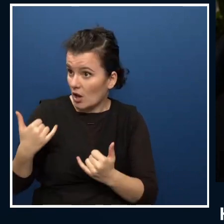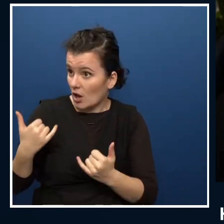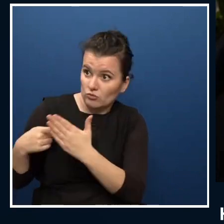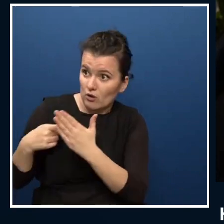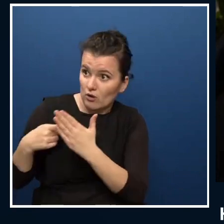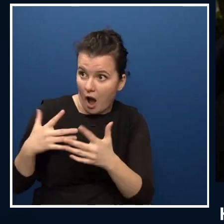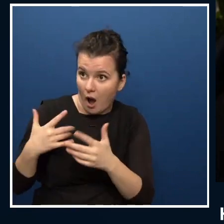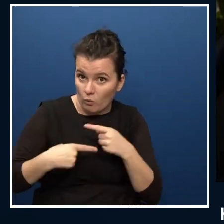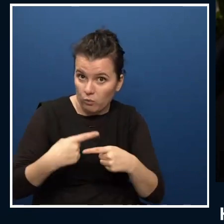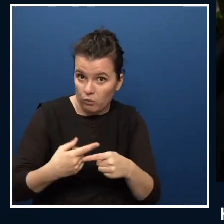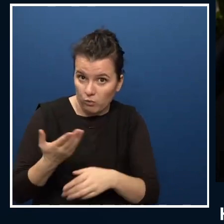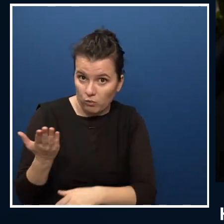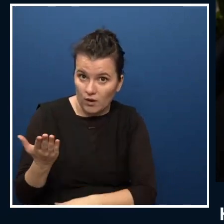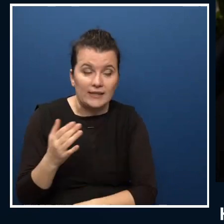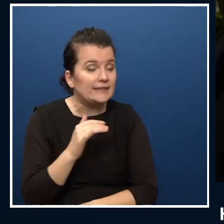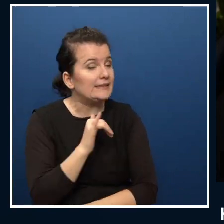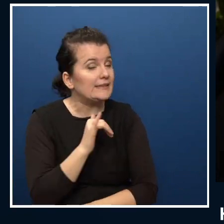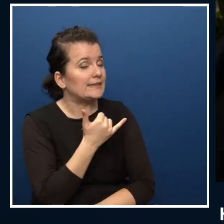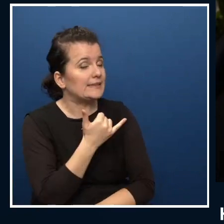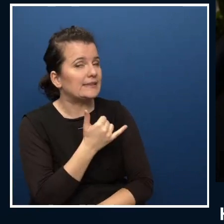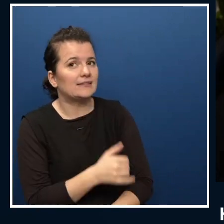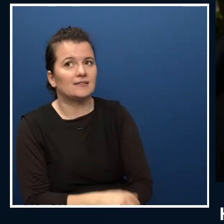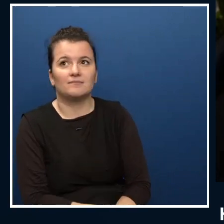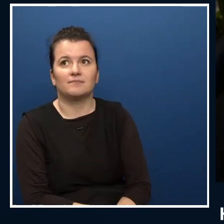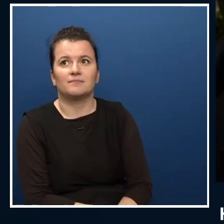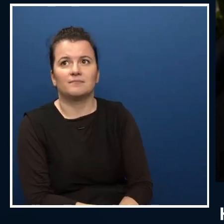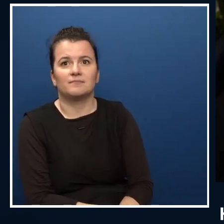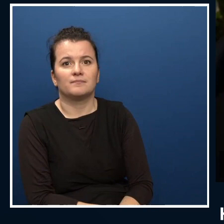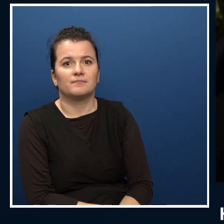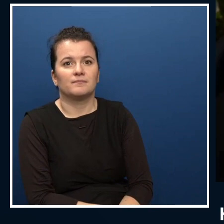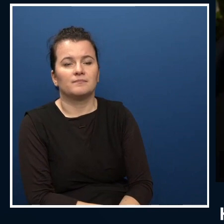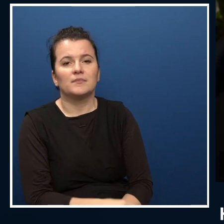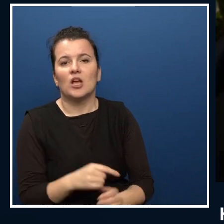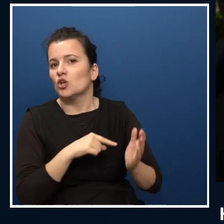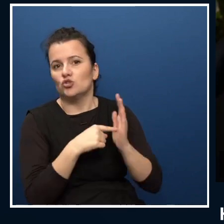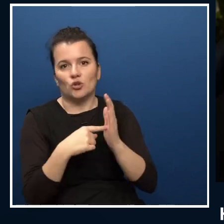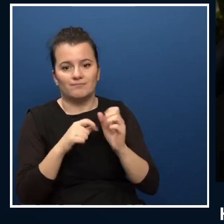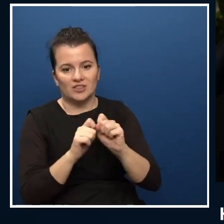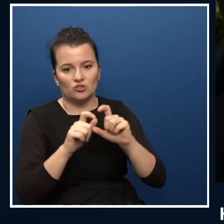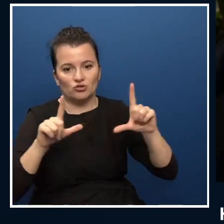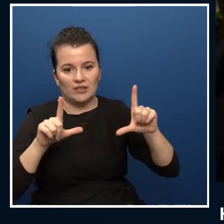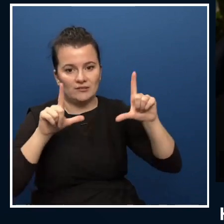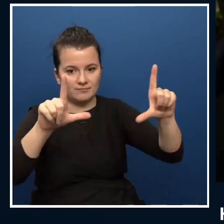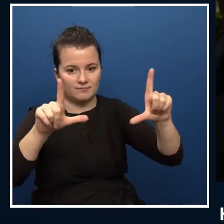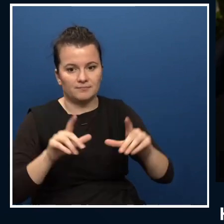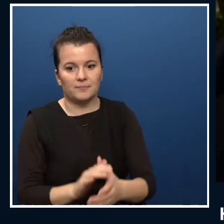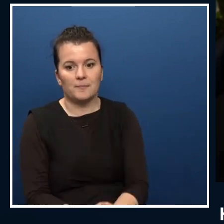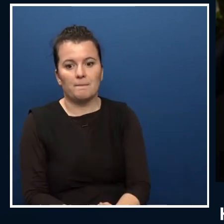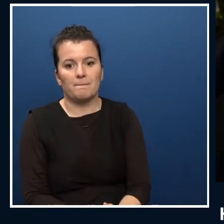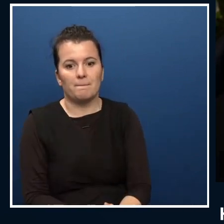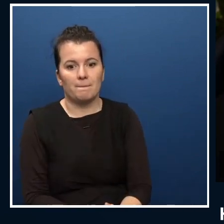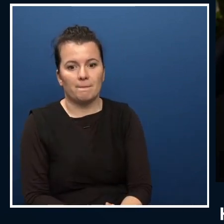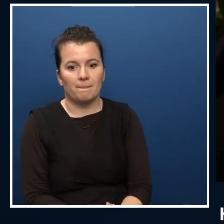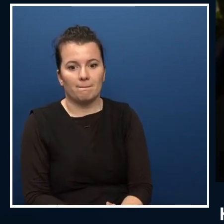about that. Yeah, so I'll share my screen then. Is that all right? Yeah, please. Okay.